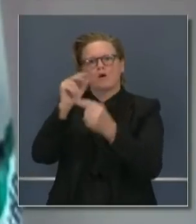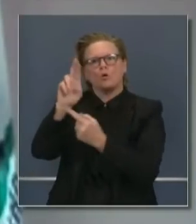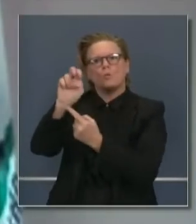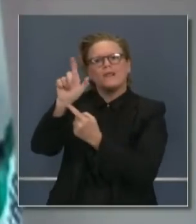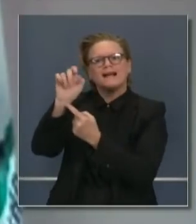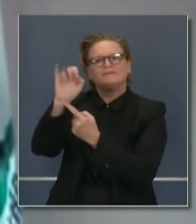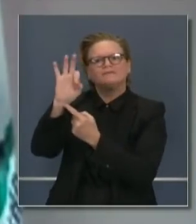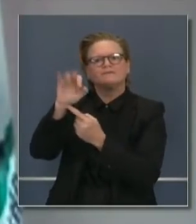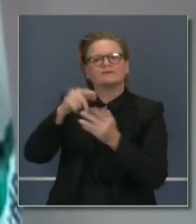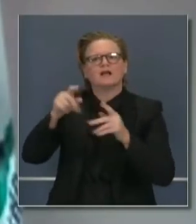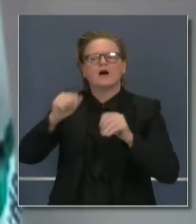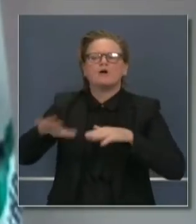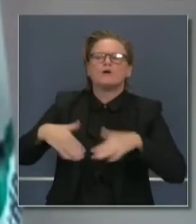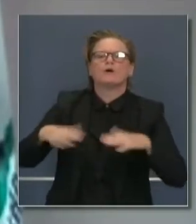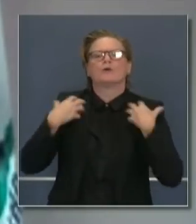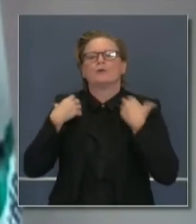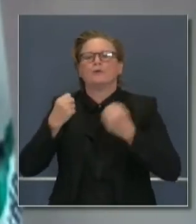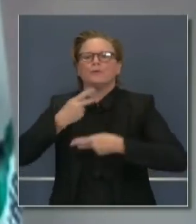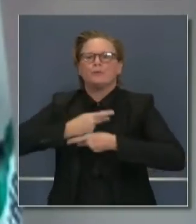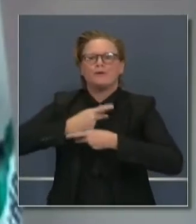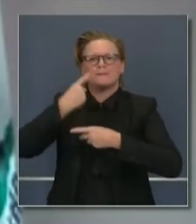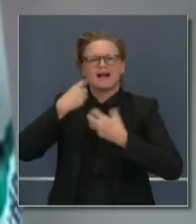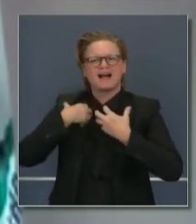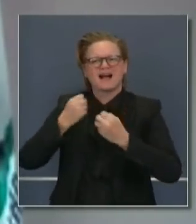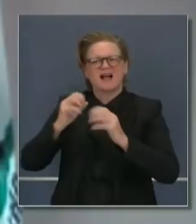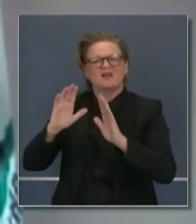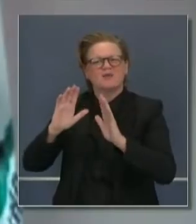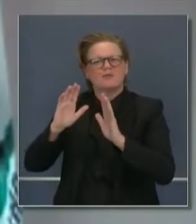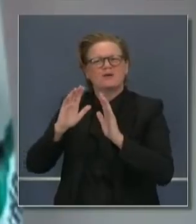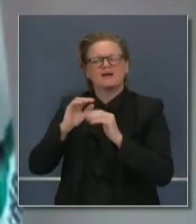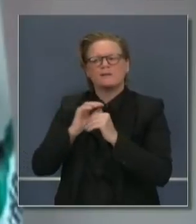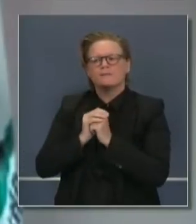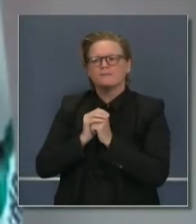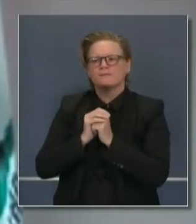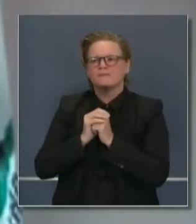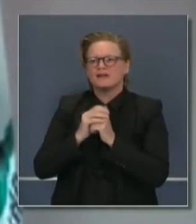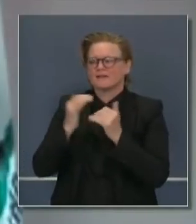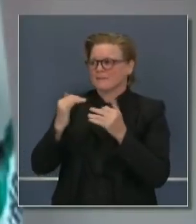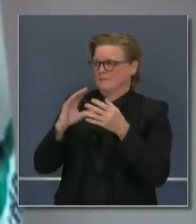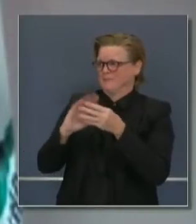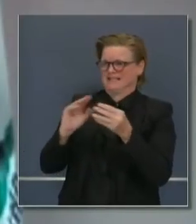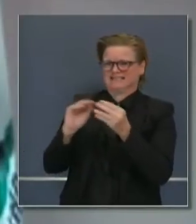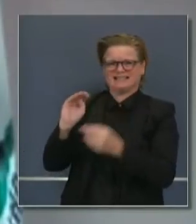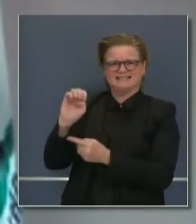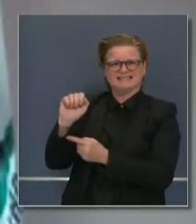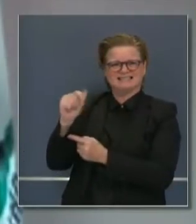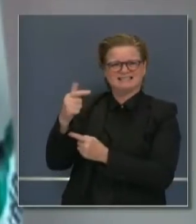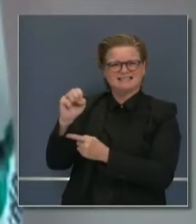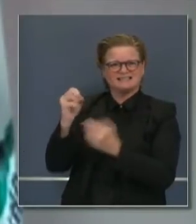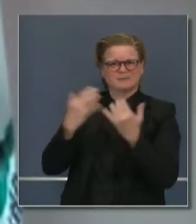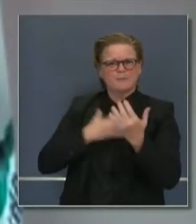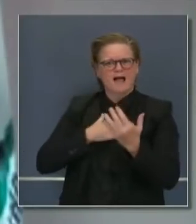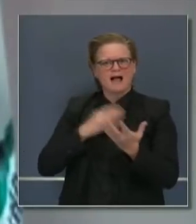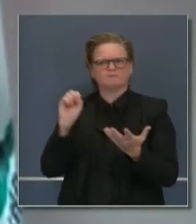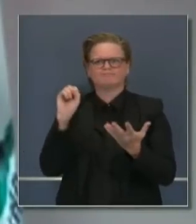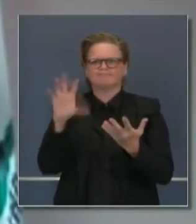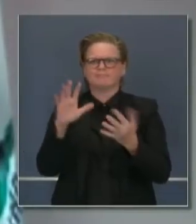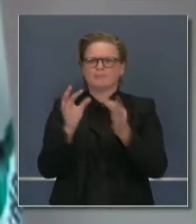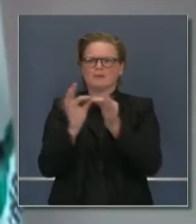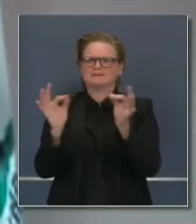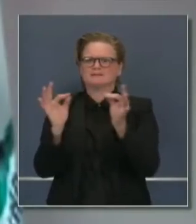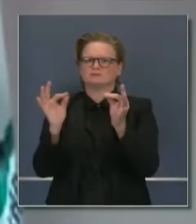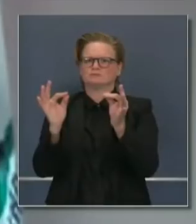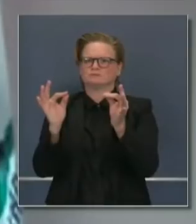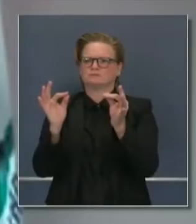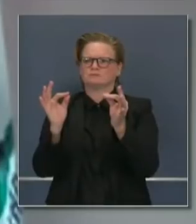guidance we've given before. But really the message of the day is as much as you can, be at